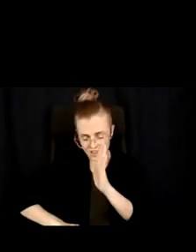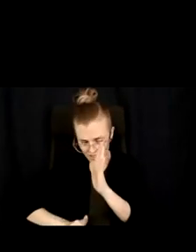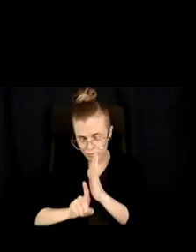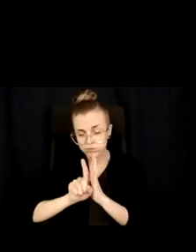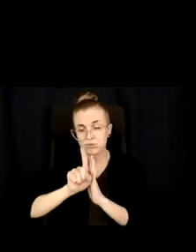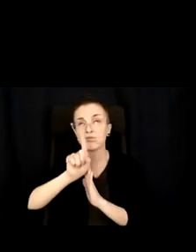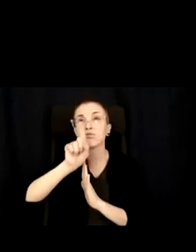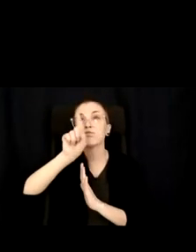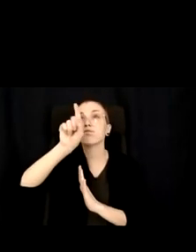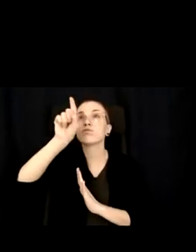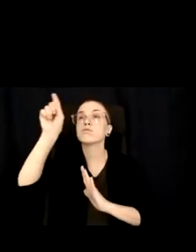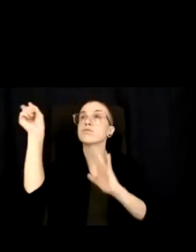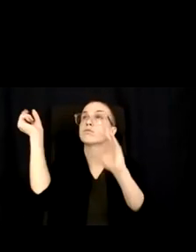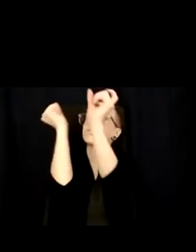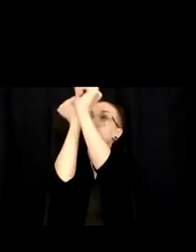rockets red